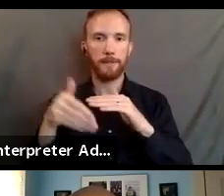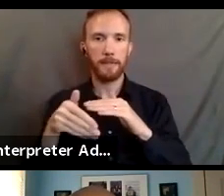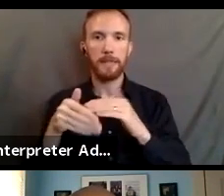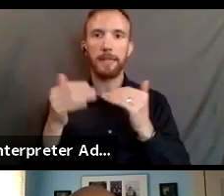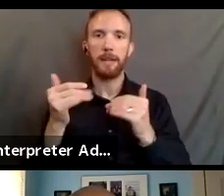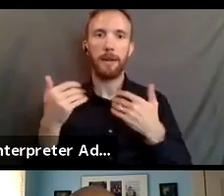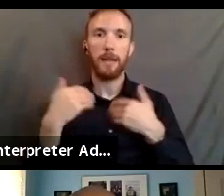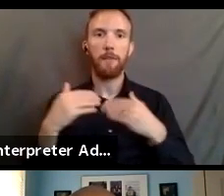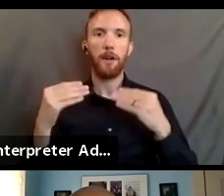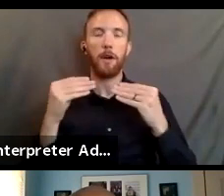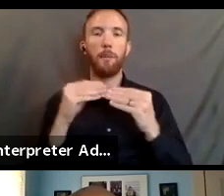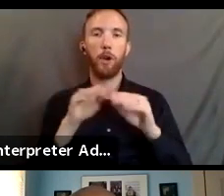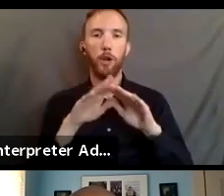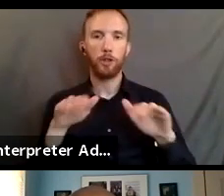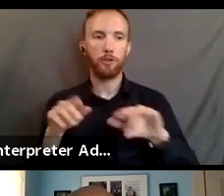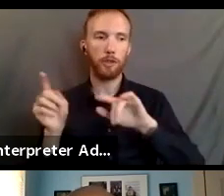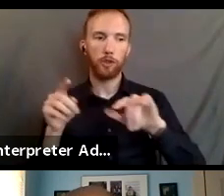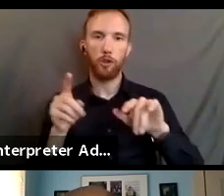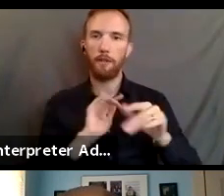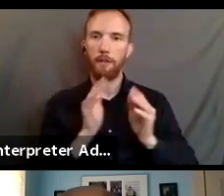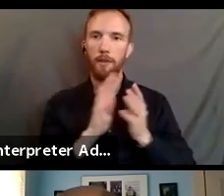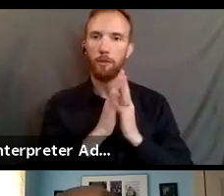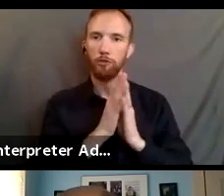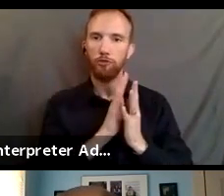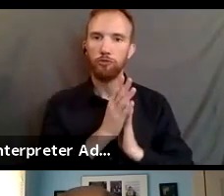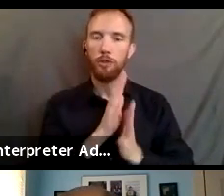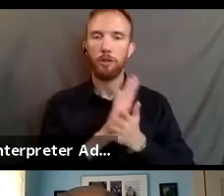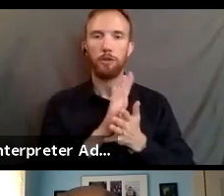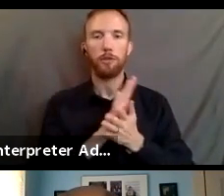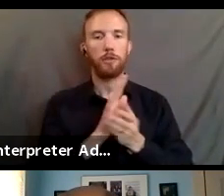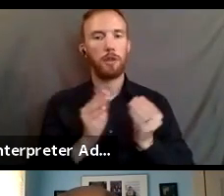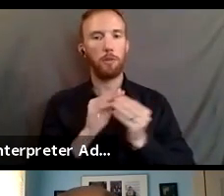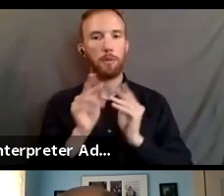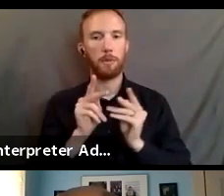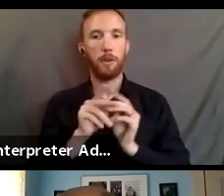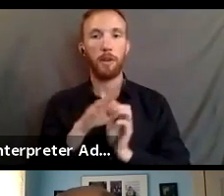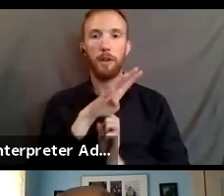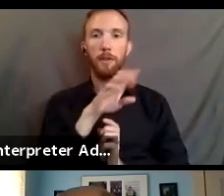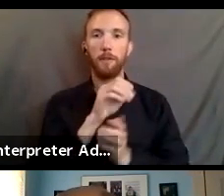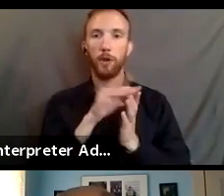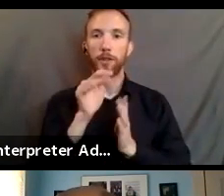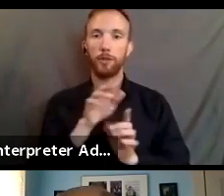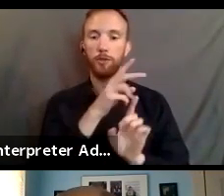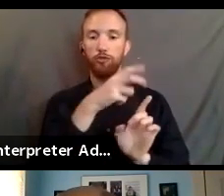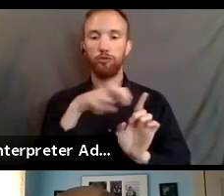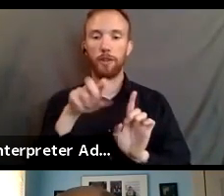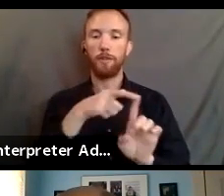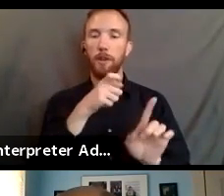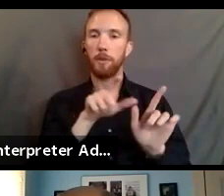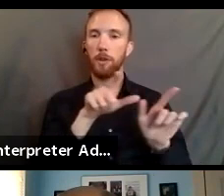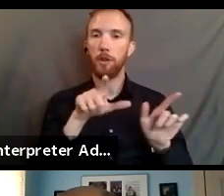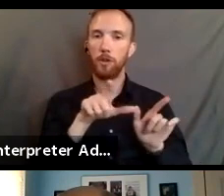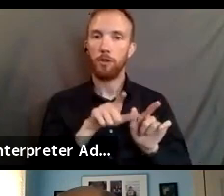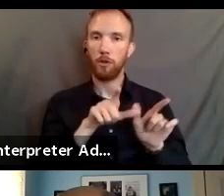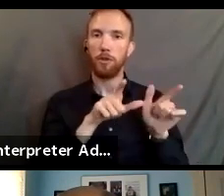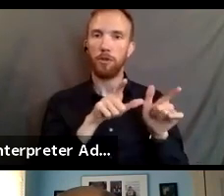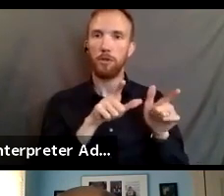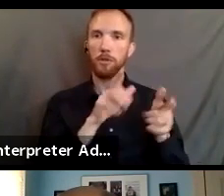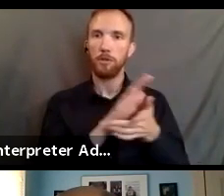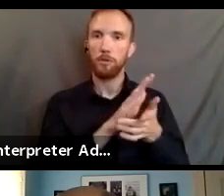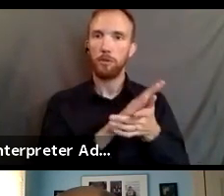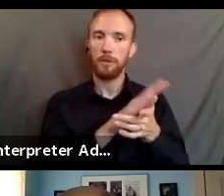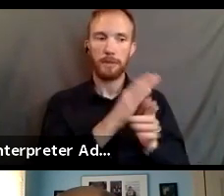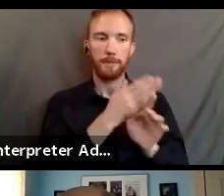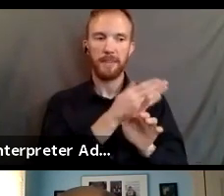overcrowded school and more are on the way 40 students transferred to saganash from the local private school in the last four years